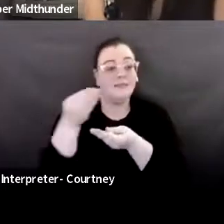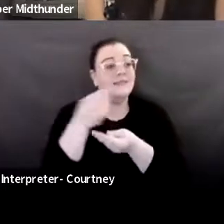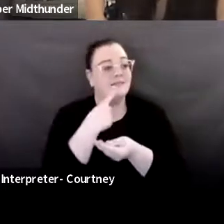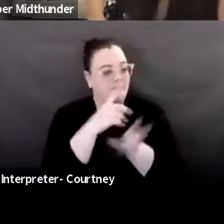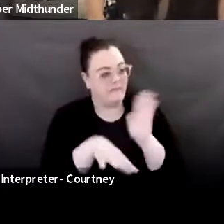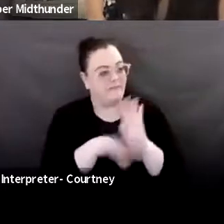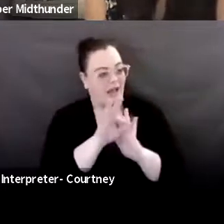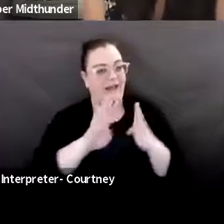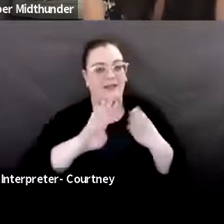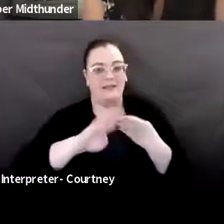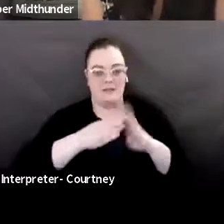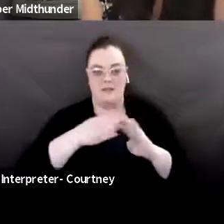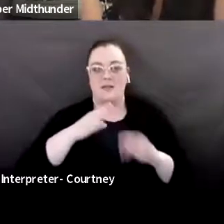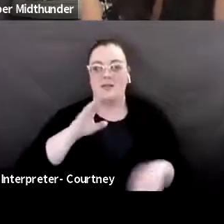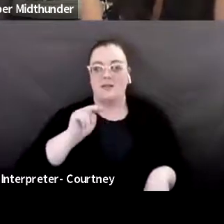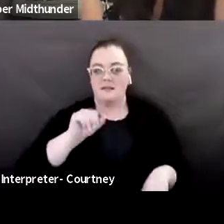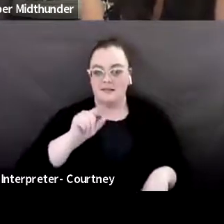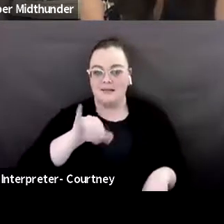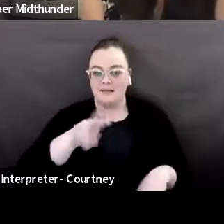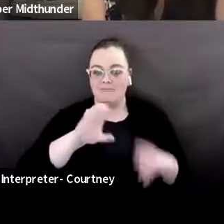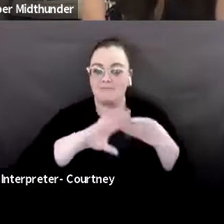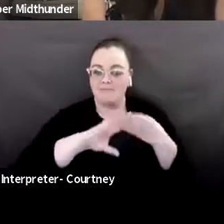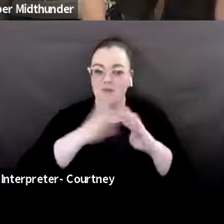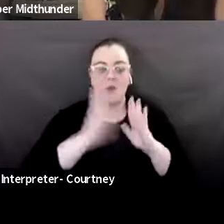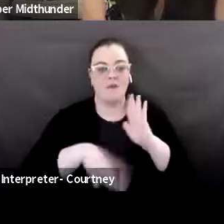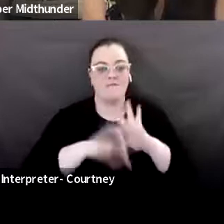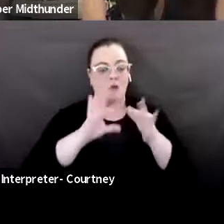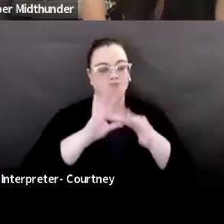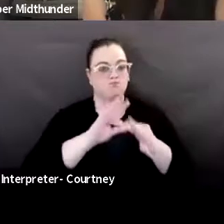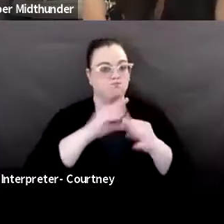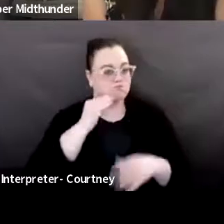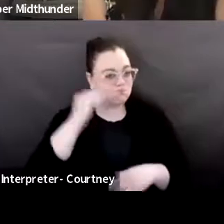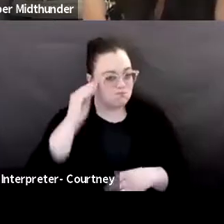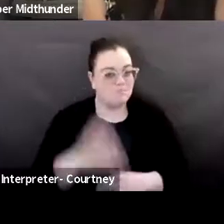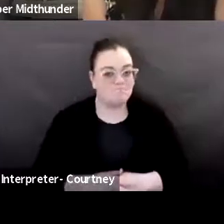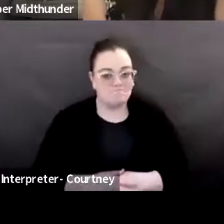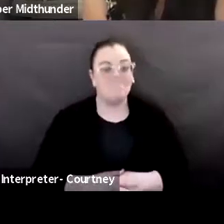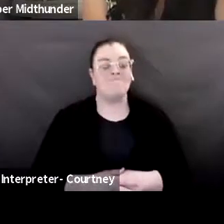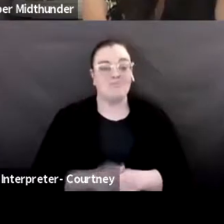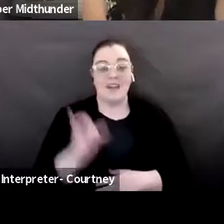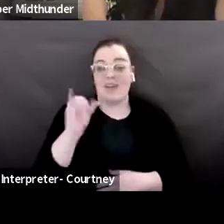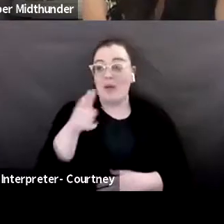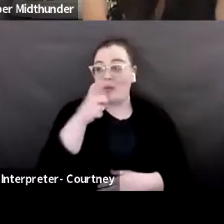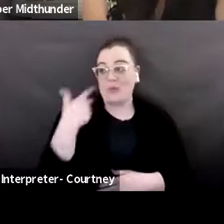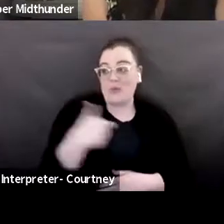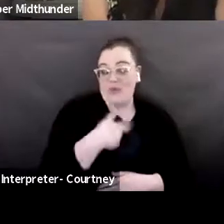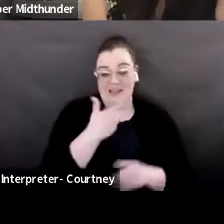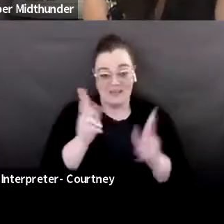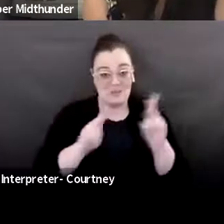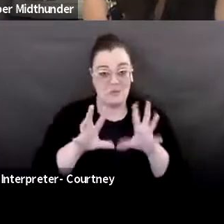community and you'll find home. And you'll find that's who we are as a people. And so I just encourage